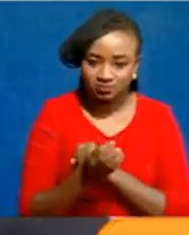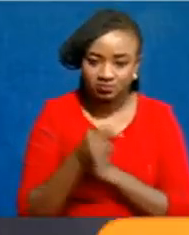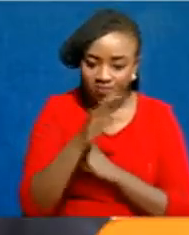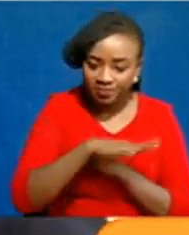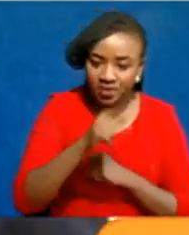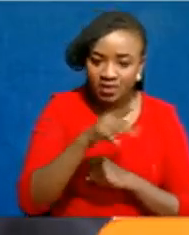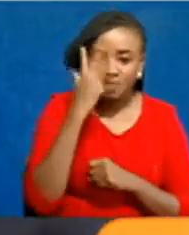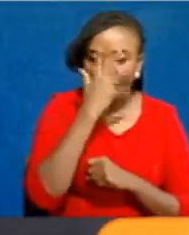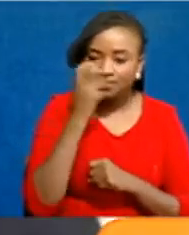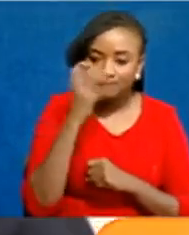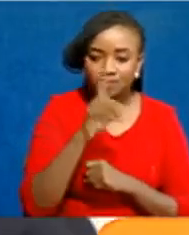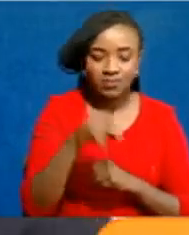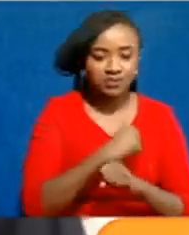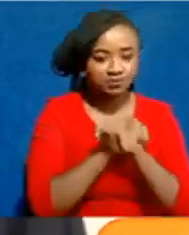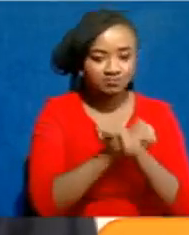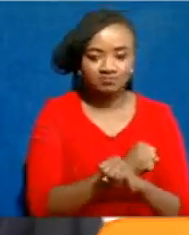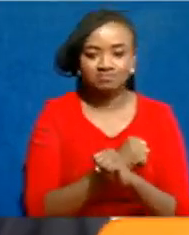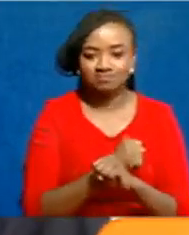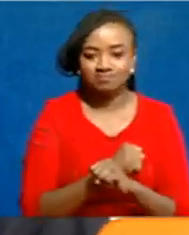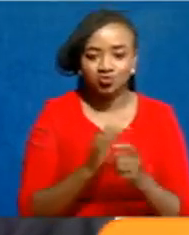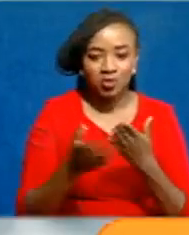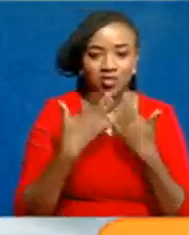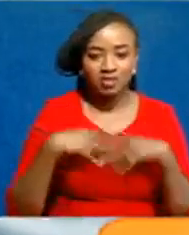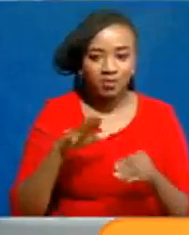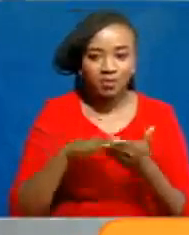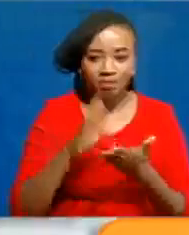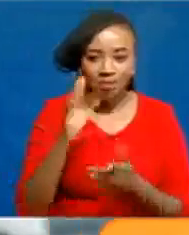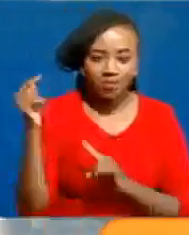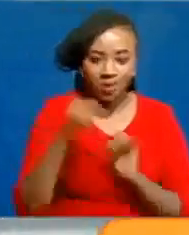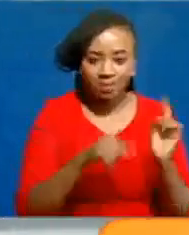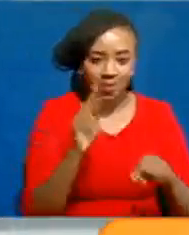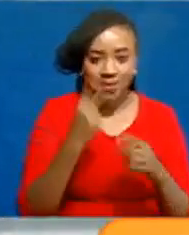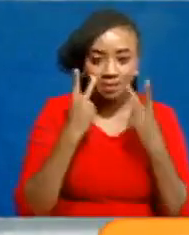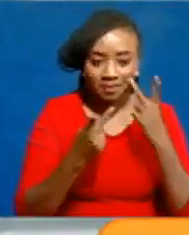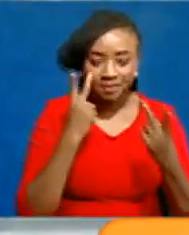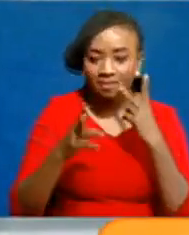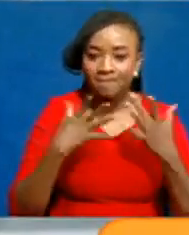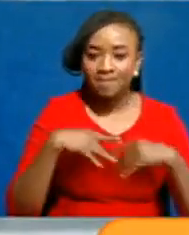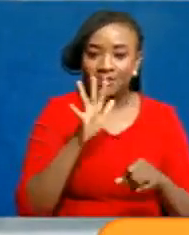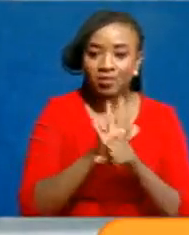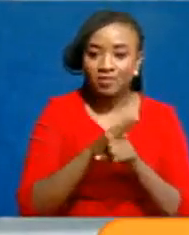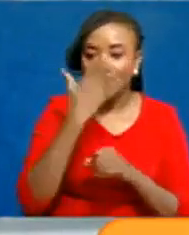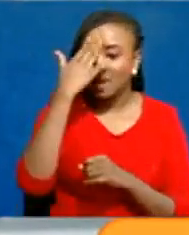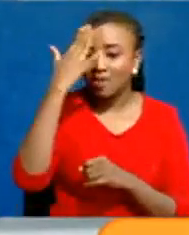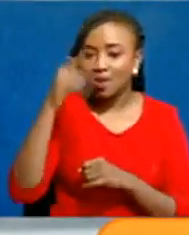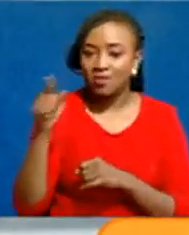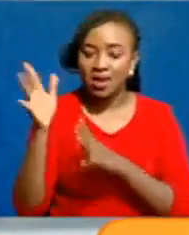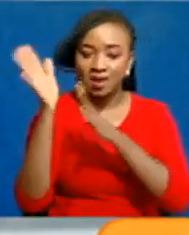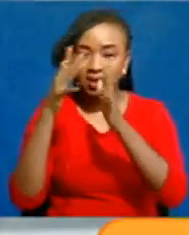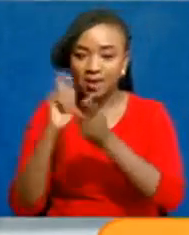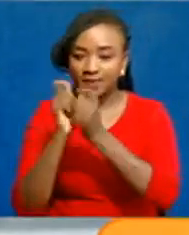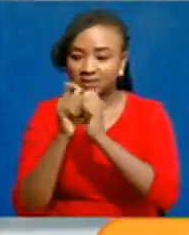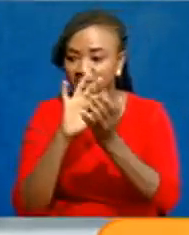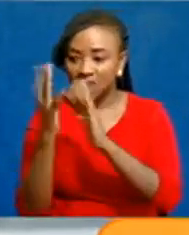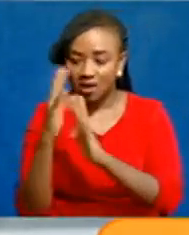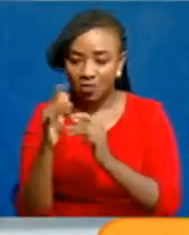hapa waache vile vile ili wengine wajichukue wazi kuangalia zaidi. Most people are now aware what is happening within the climate change sphere. People